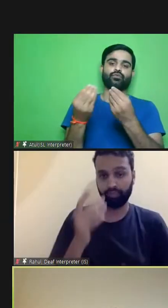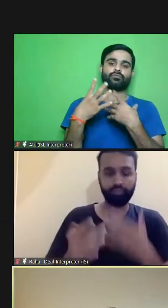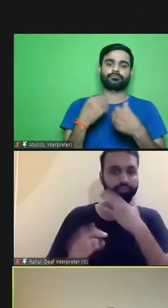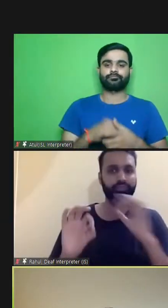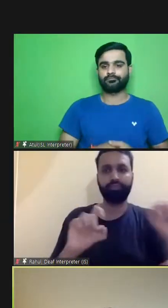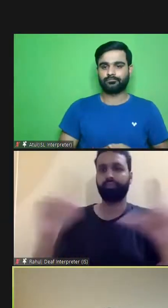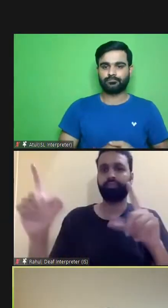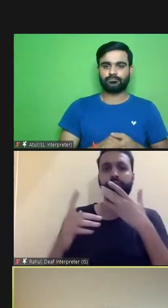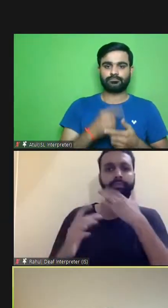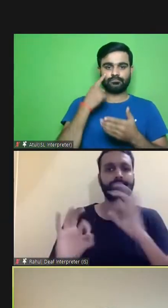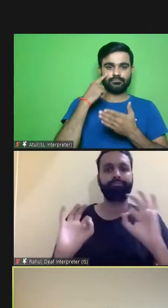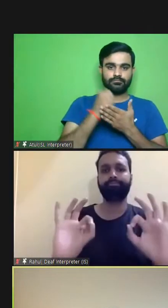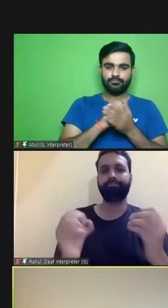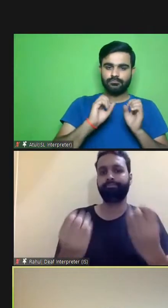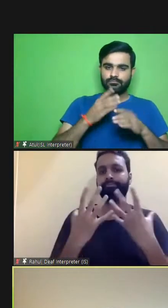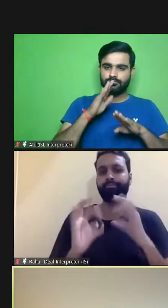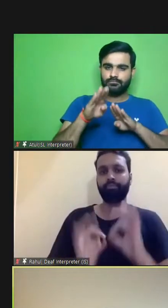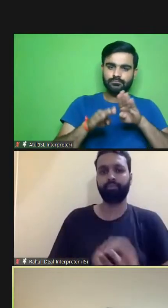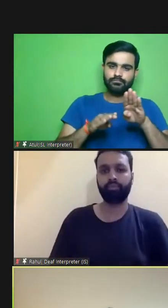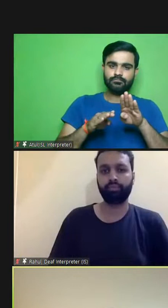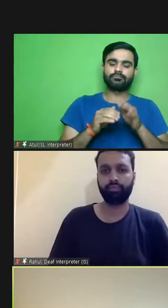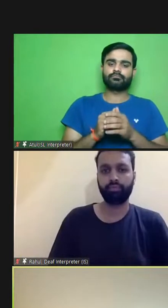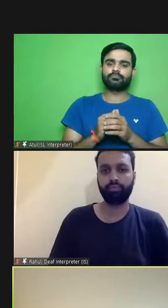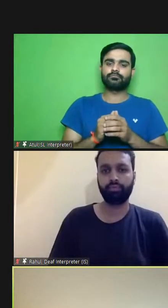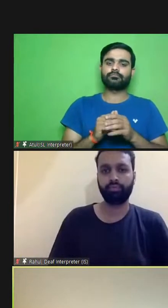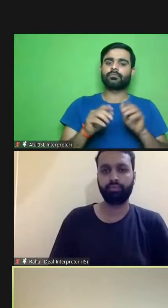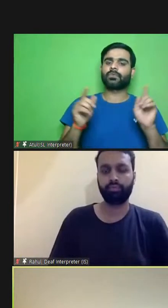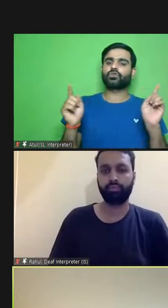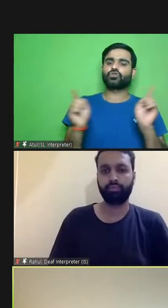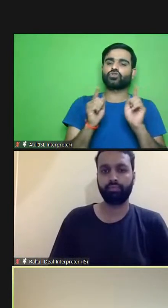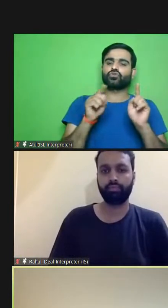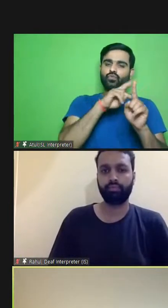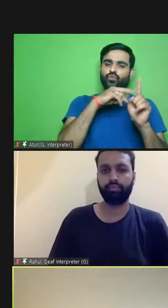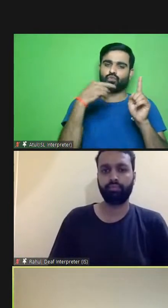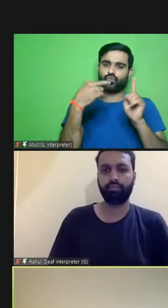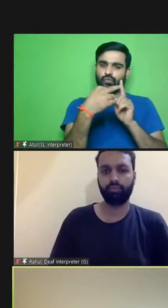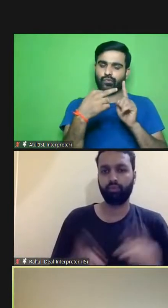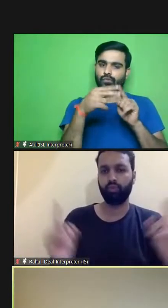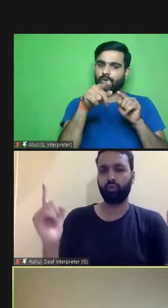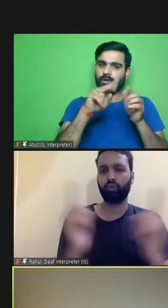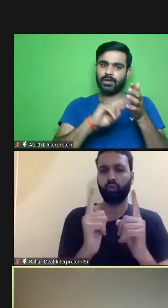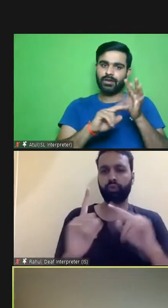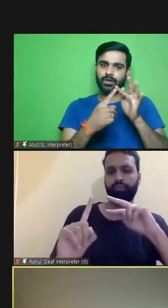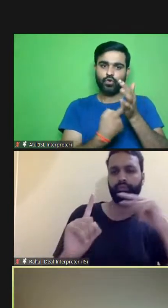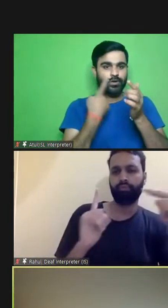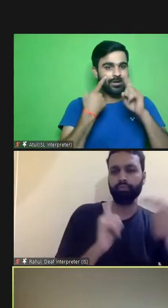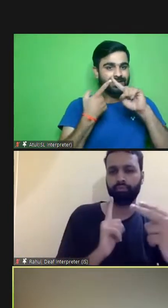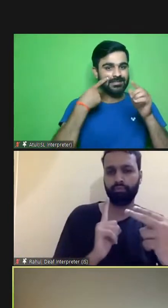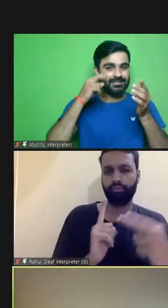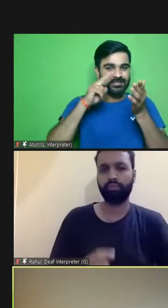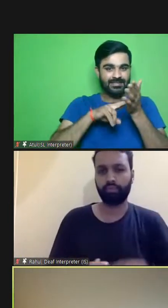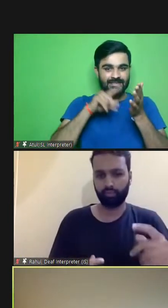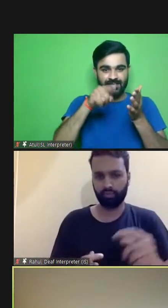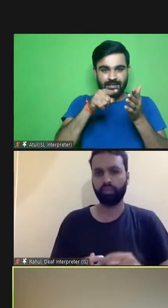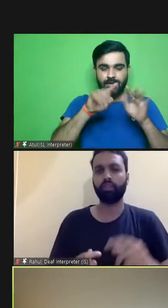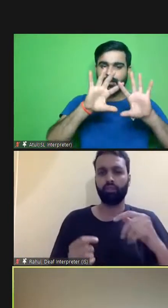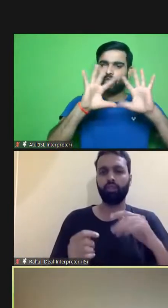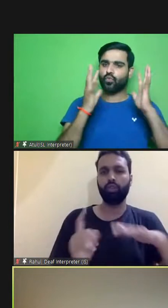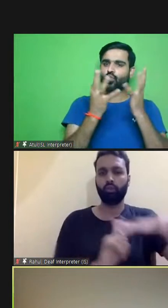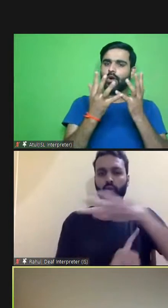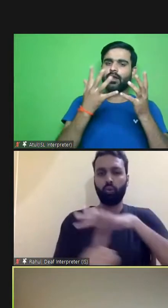So I'm just going to start by giving a very quick overview of malnutrition across the world. Forms of